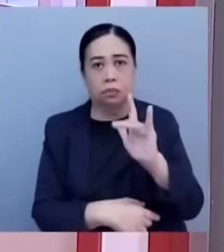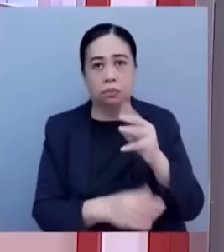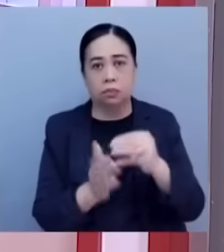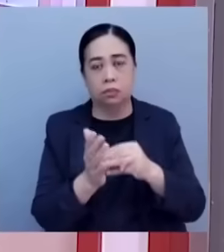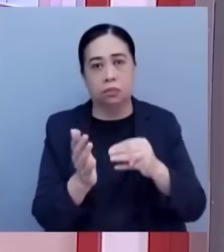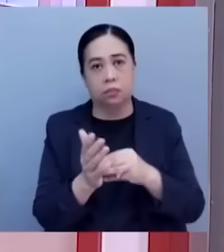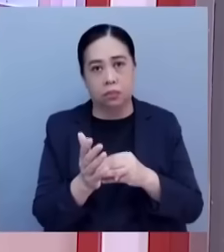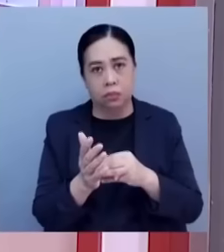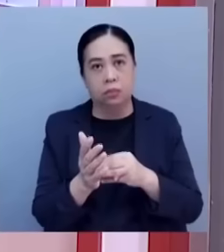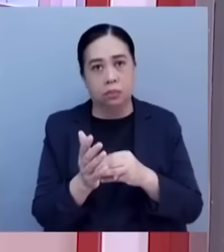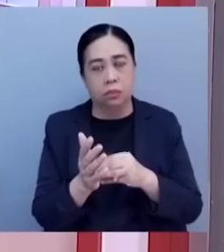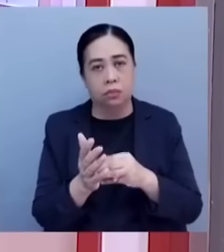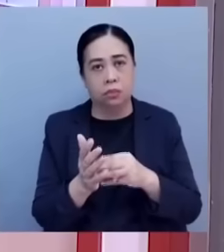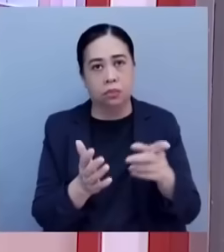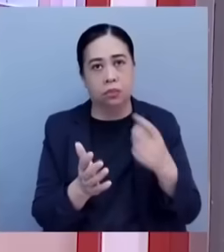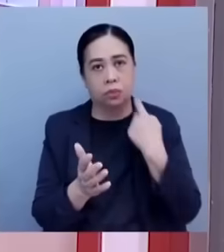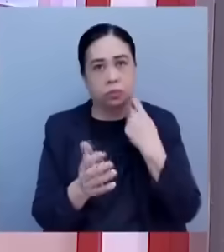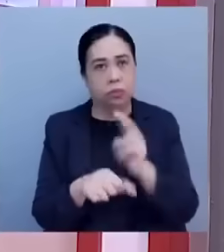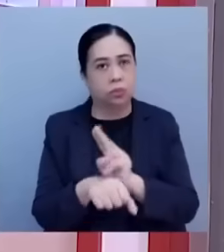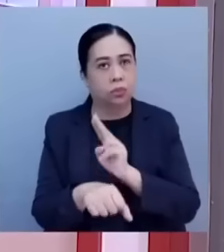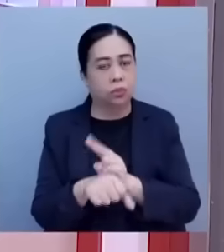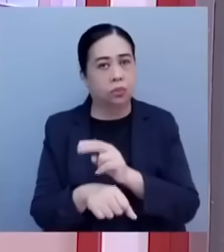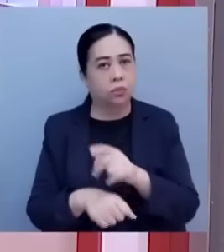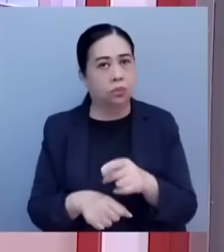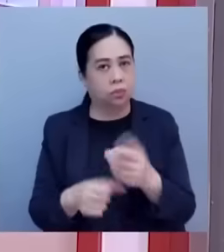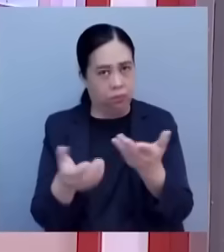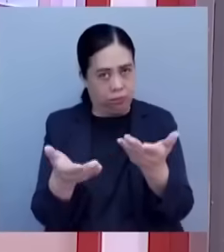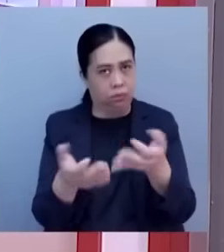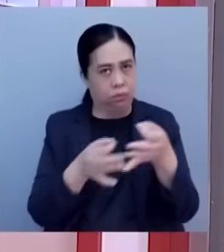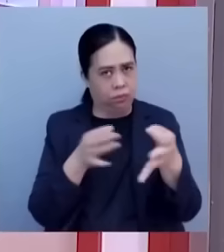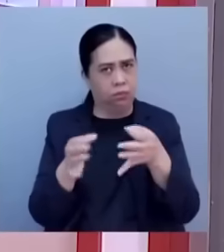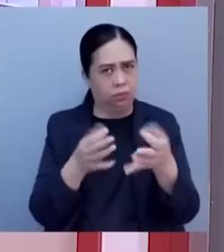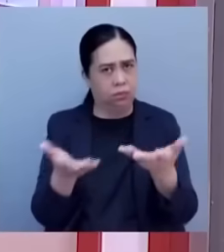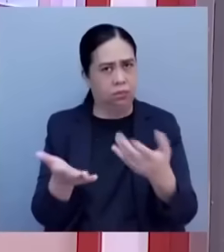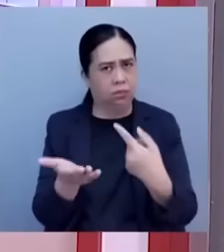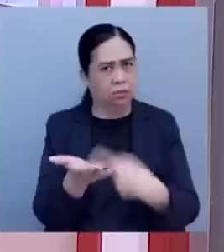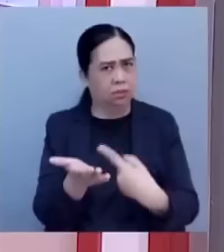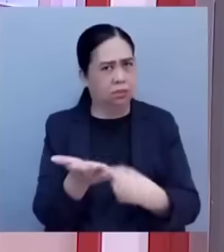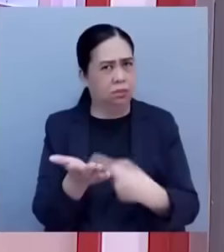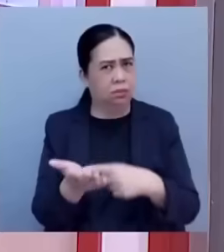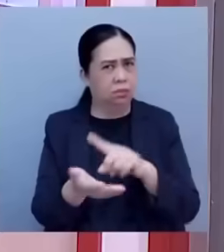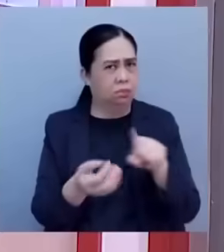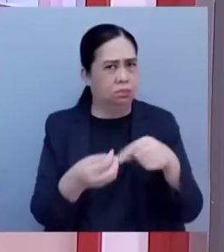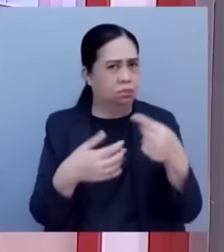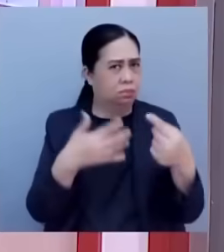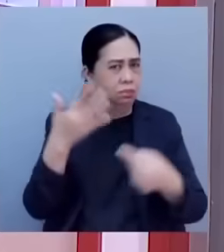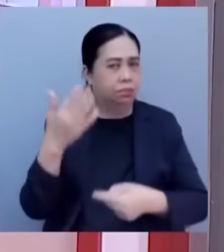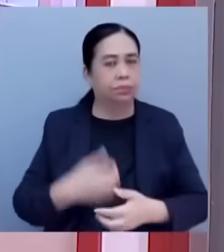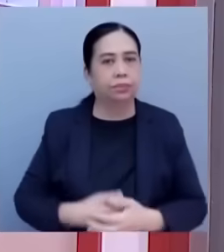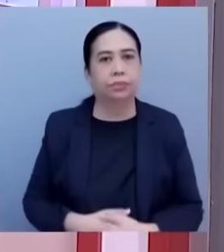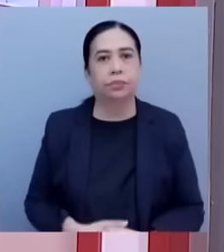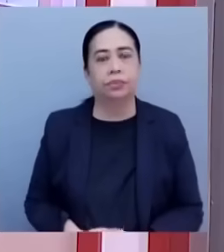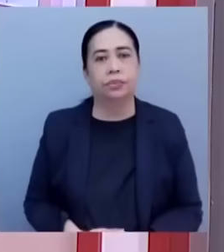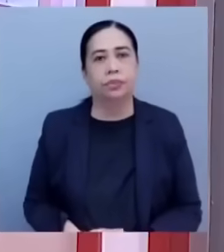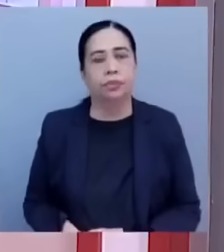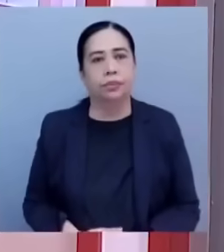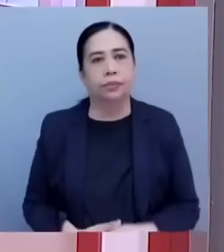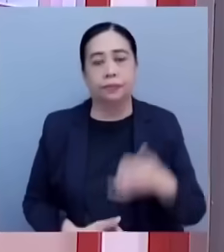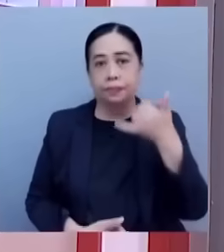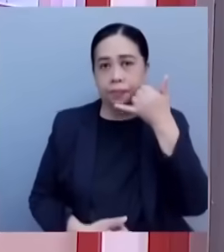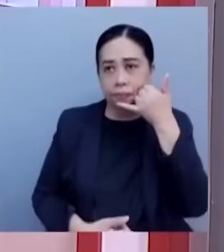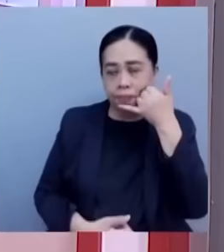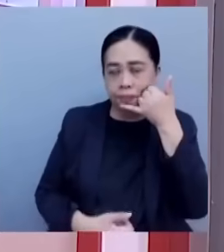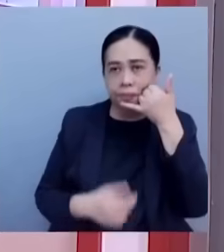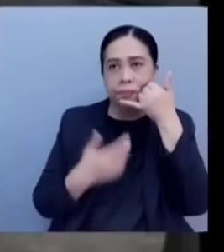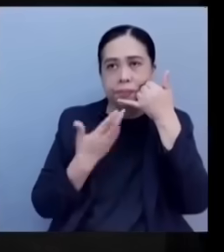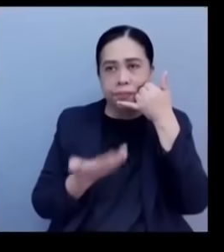pesos that was used. Go ahead, Attorney Gutierrez, and talk us through all these various components. Well,